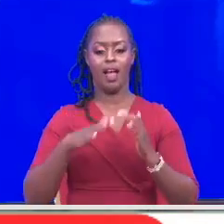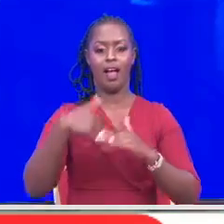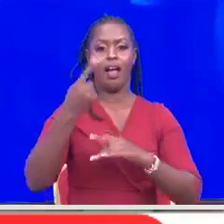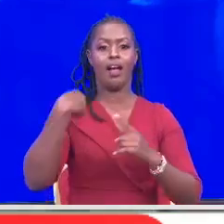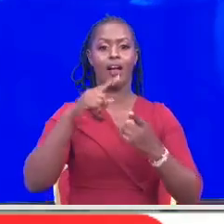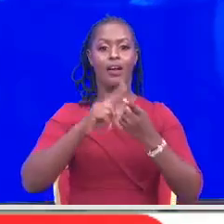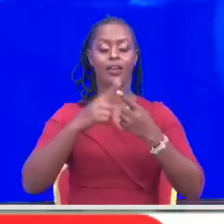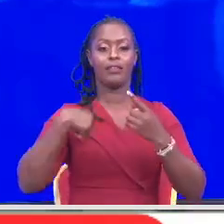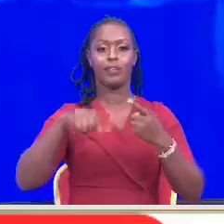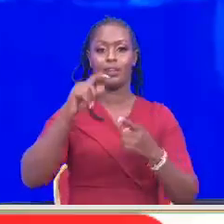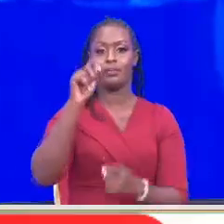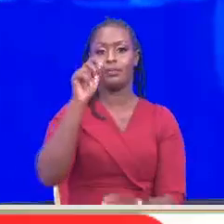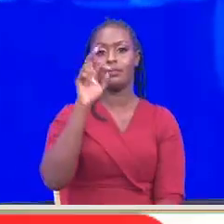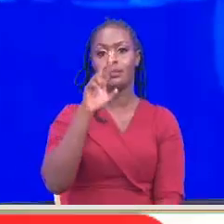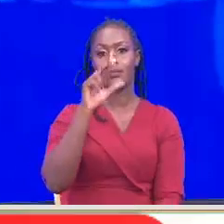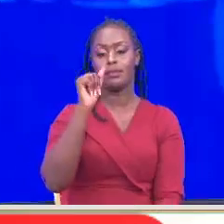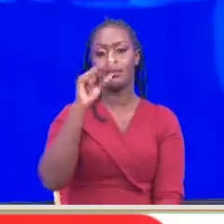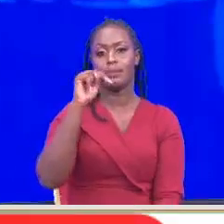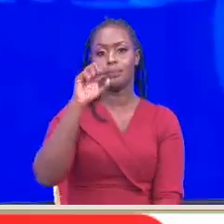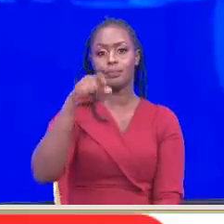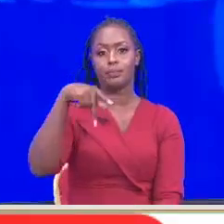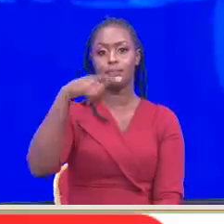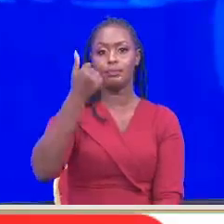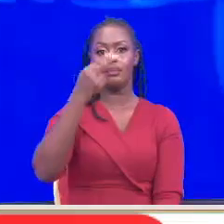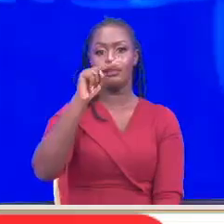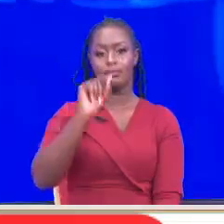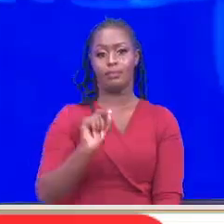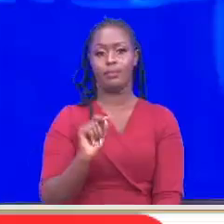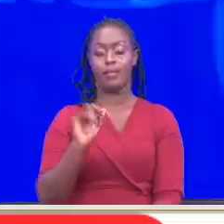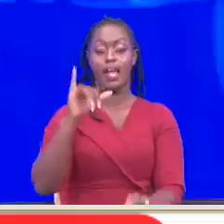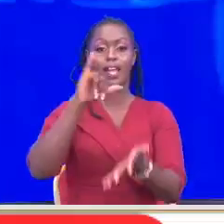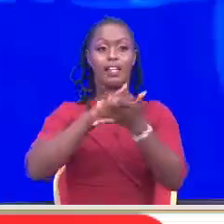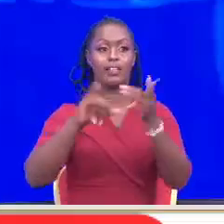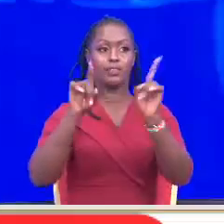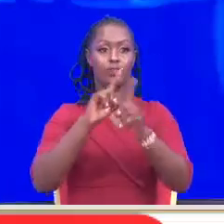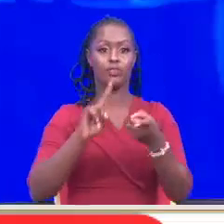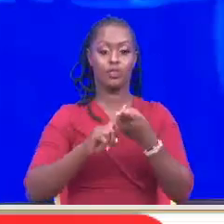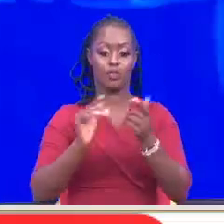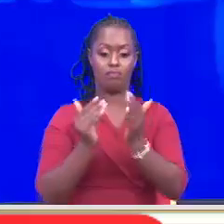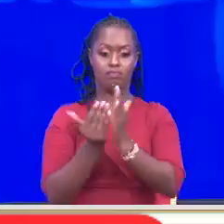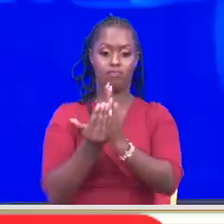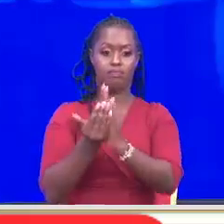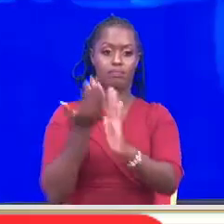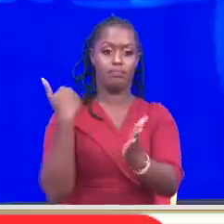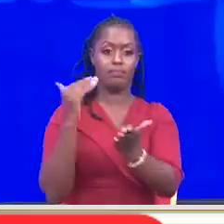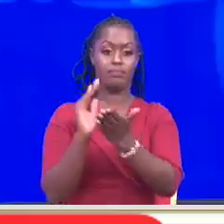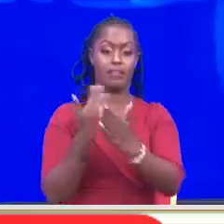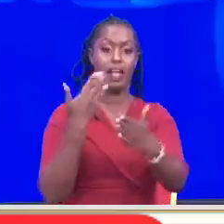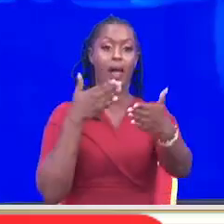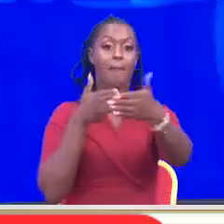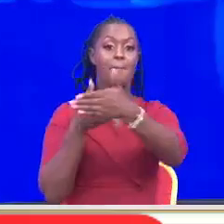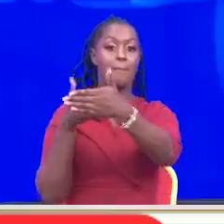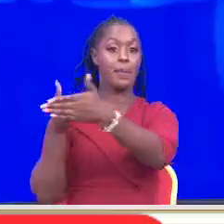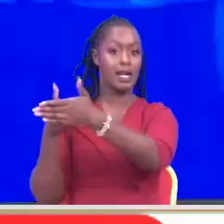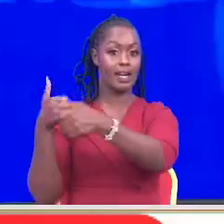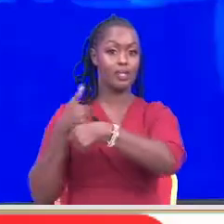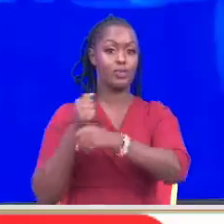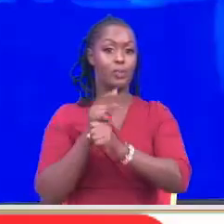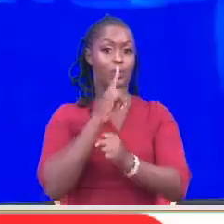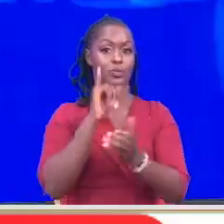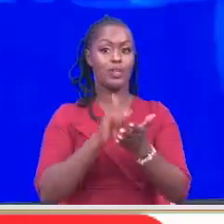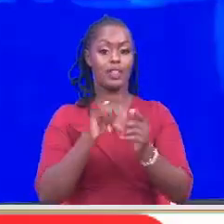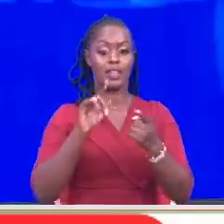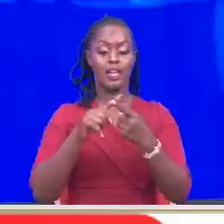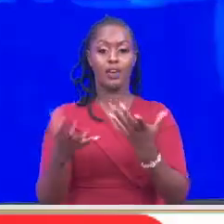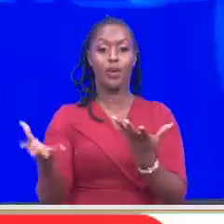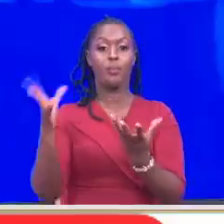cell transplant. Is in terms of fast-tracking the removal of regulatory barriers to make sure that most of these products are